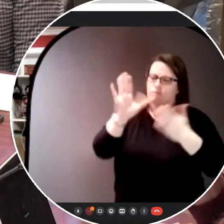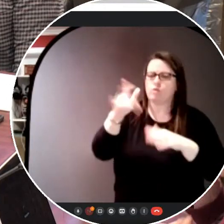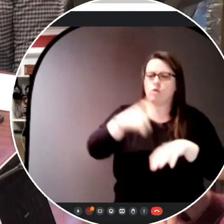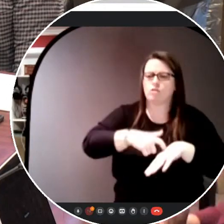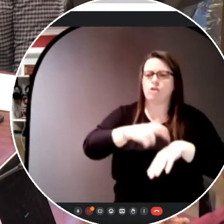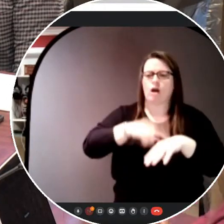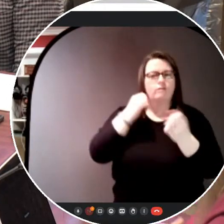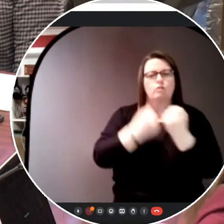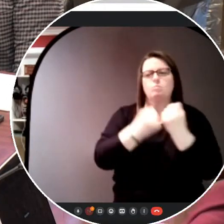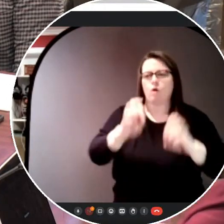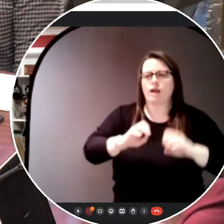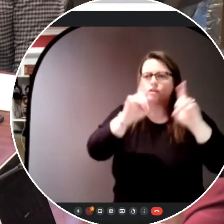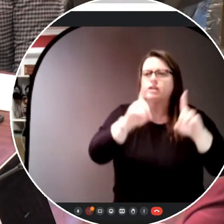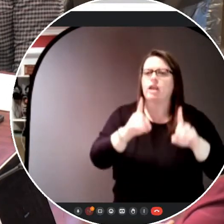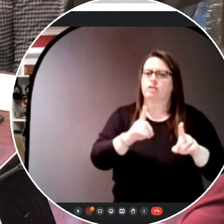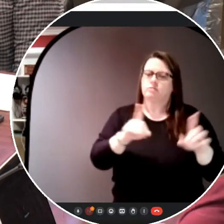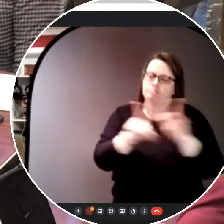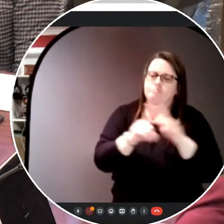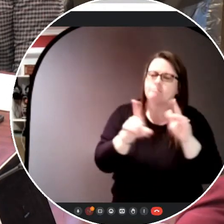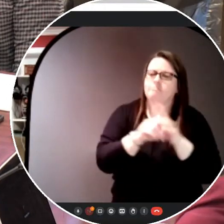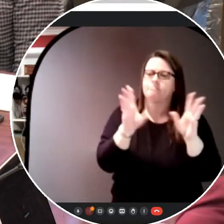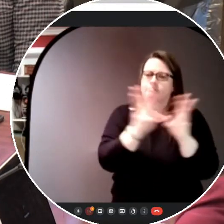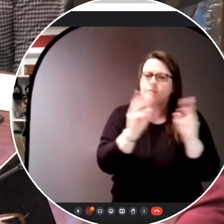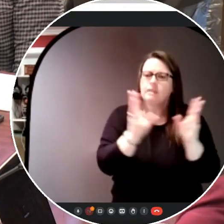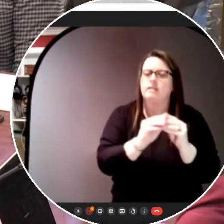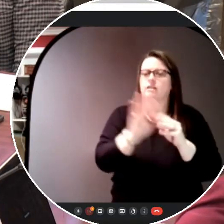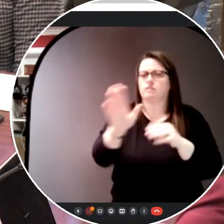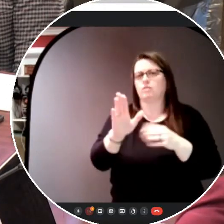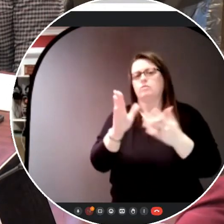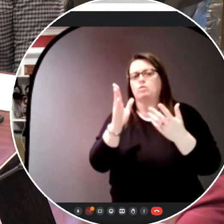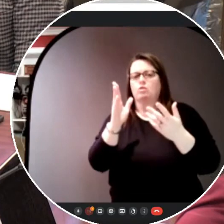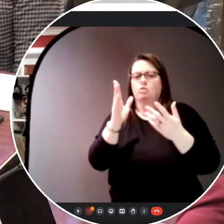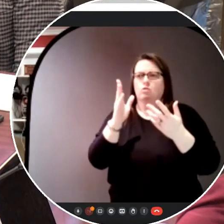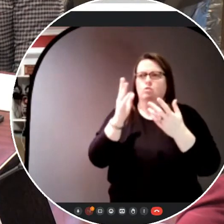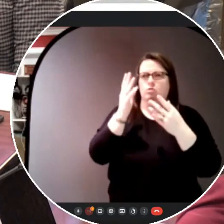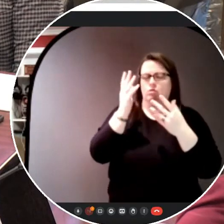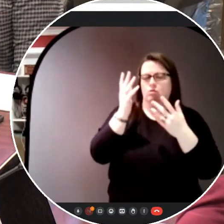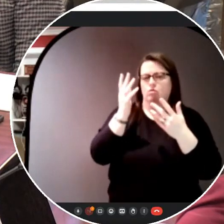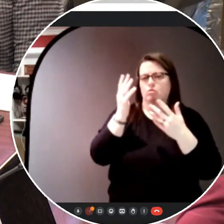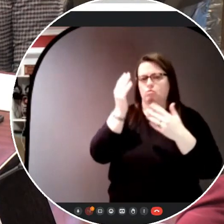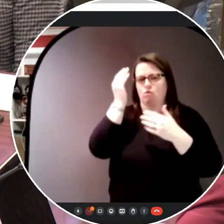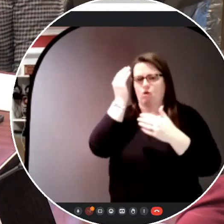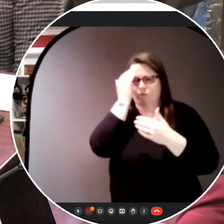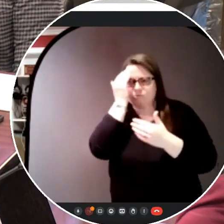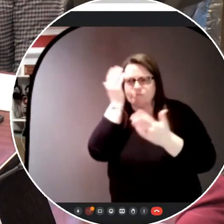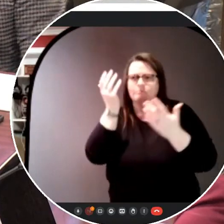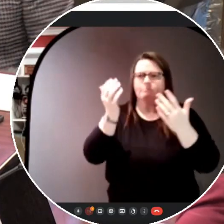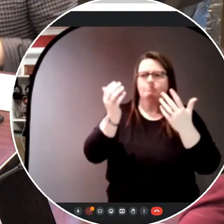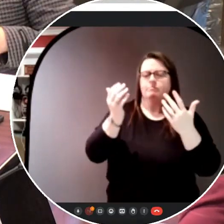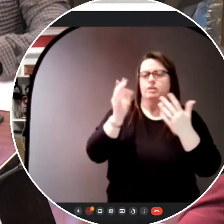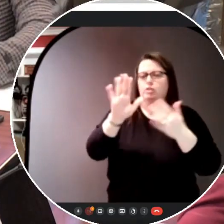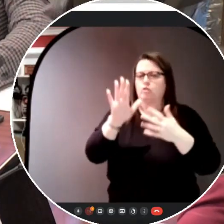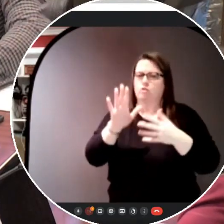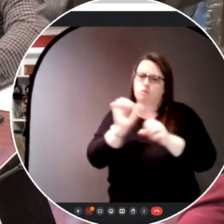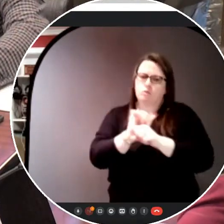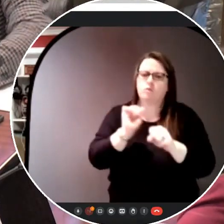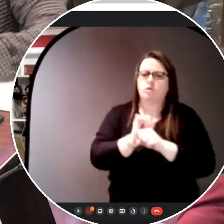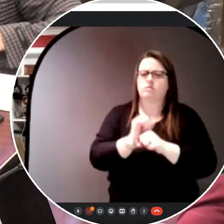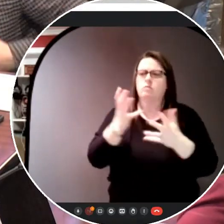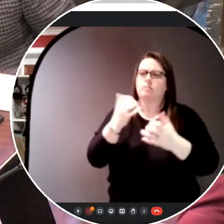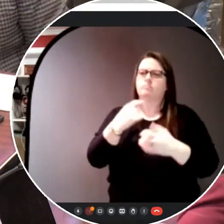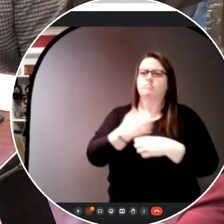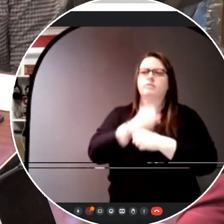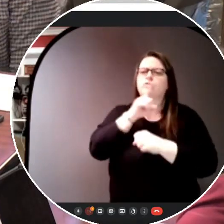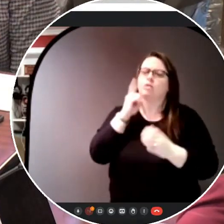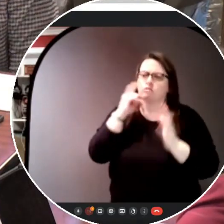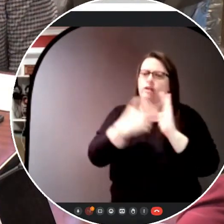and the insight that you provide as well. It's invaluable, so I didn't want that to go unnoticed either. Thank you.